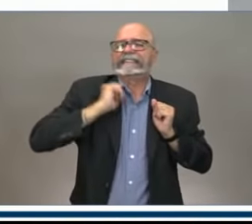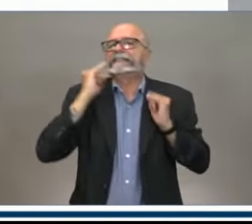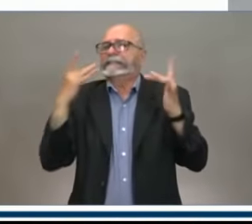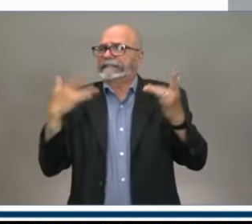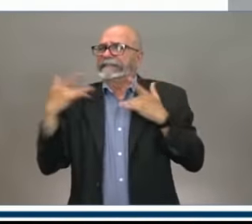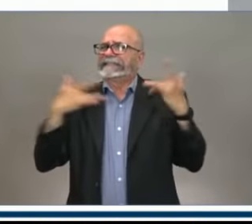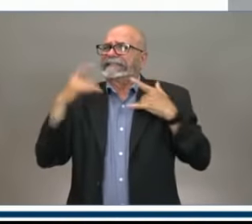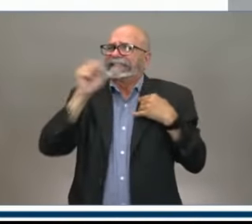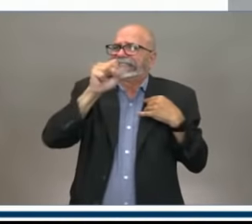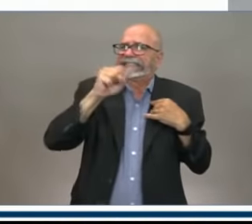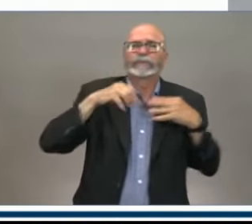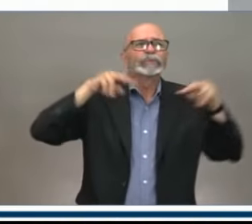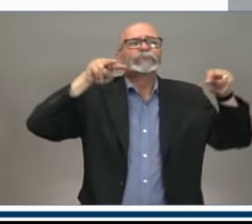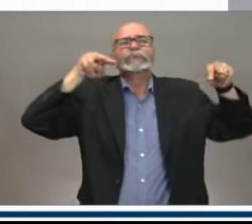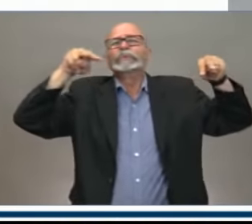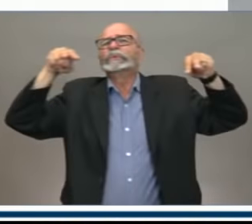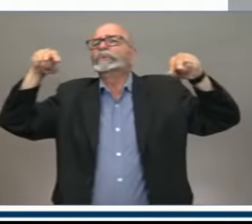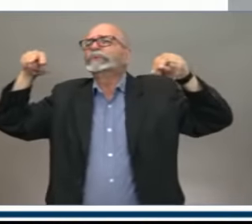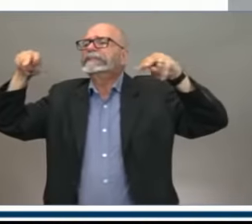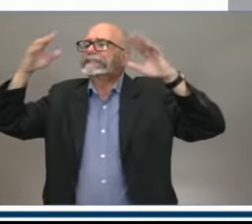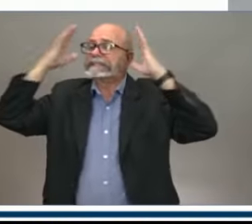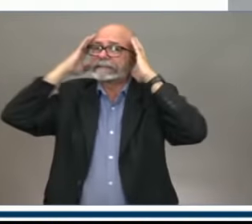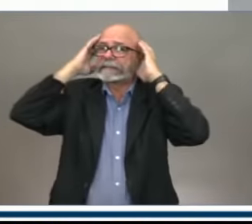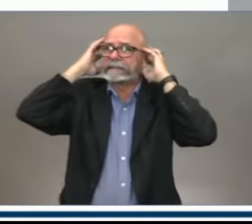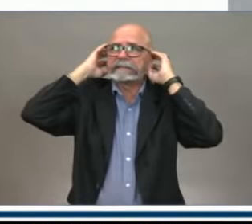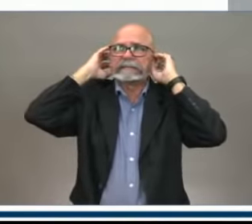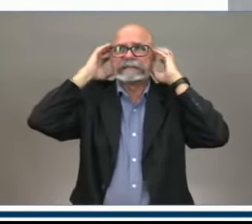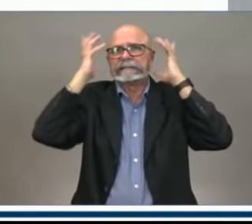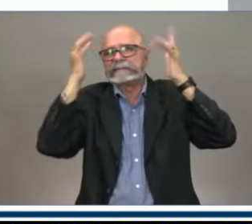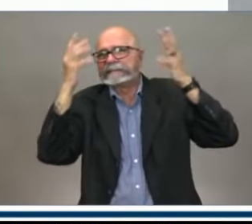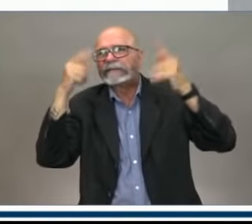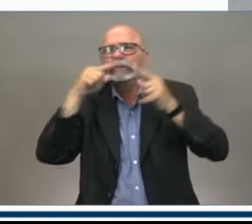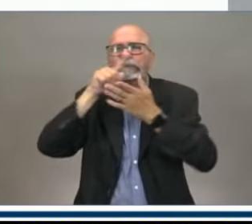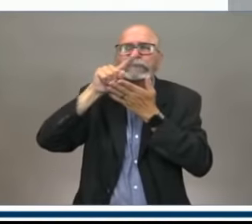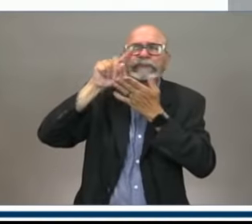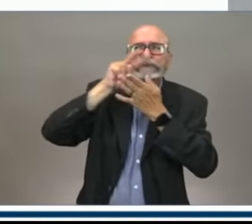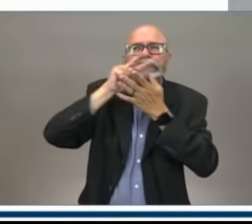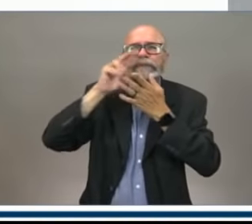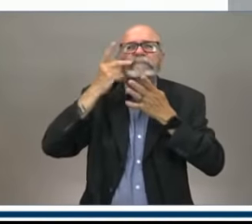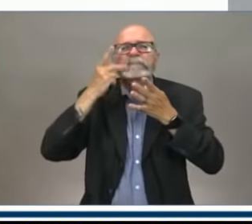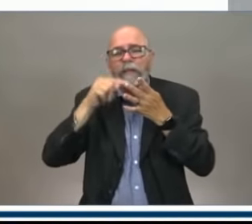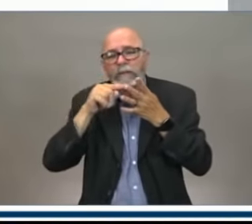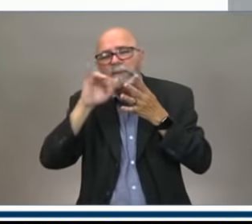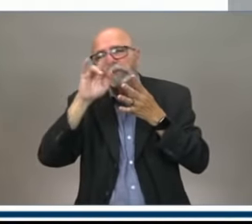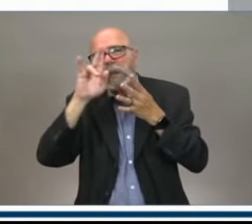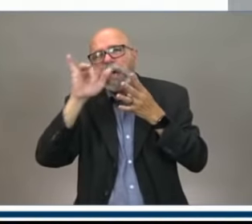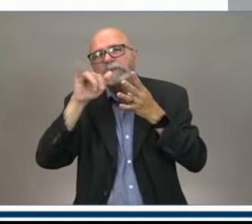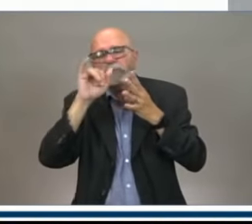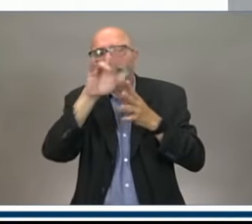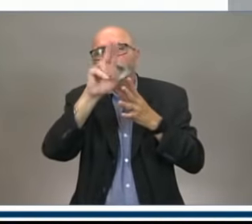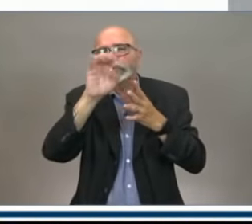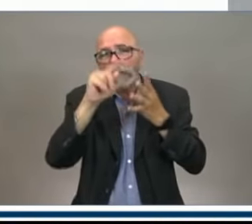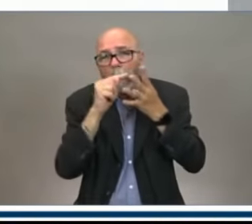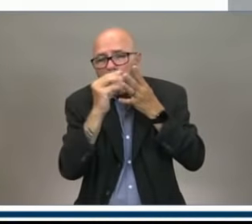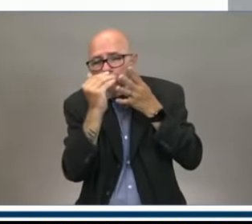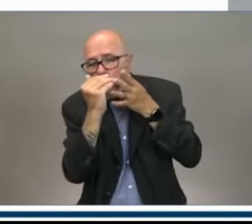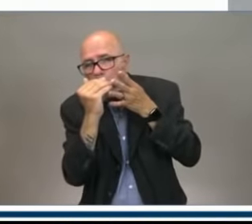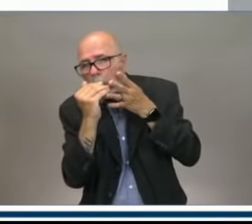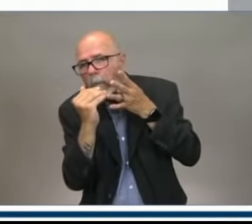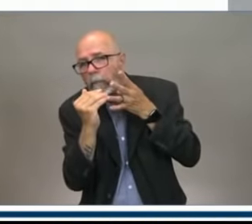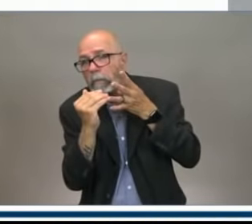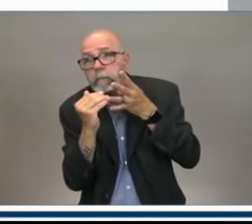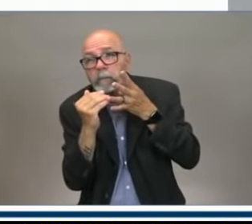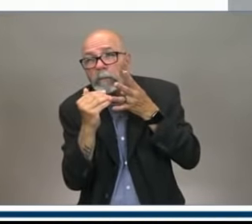weeks, so which takes us to the end, towards the end of June. So my hope is that we continue to have very low